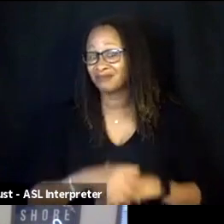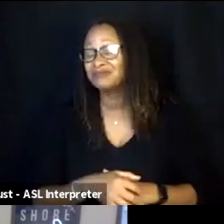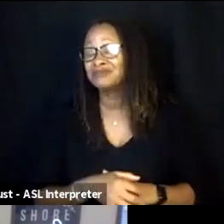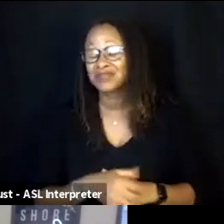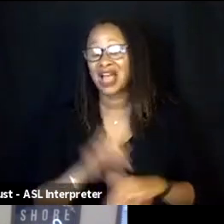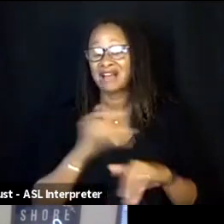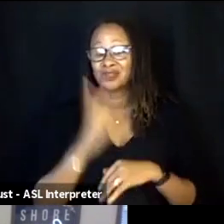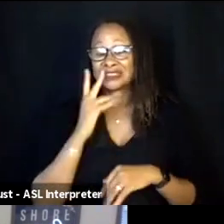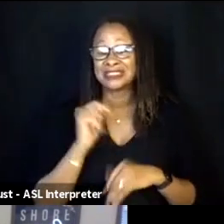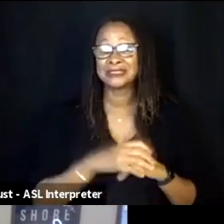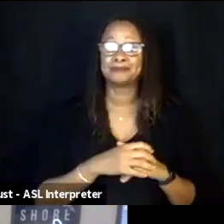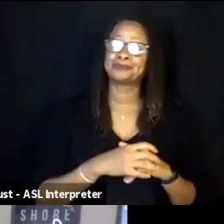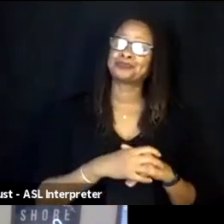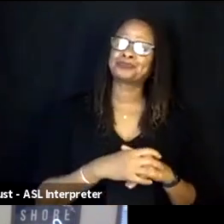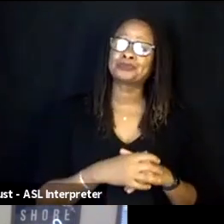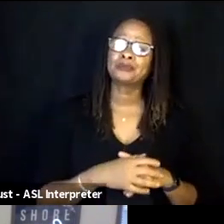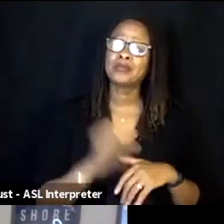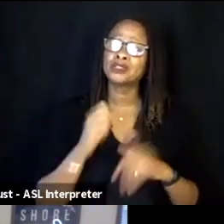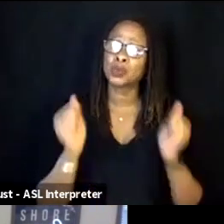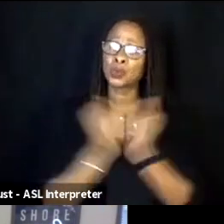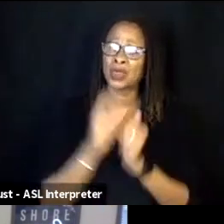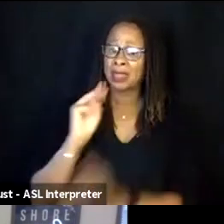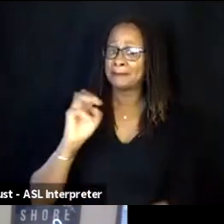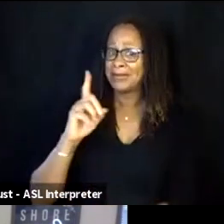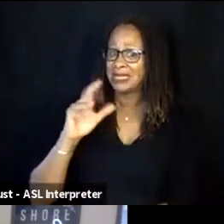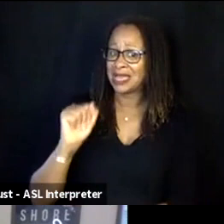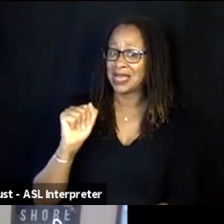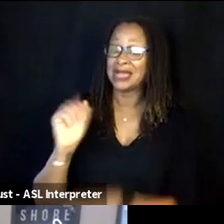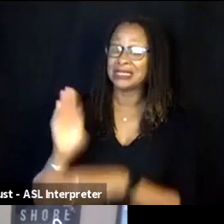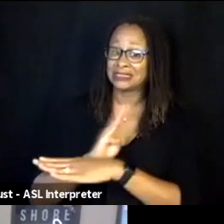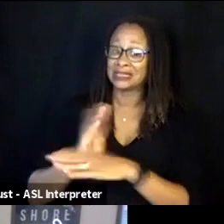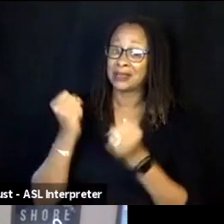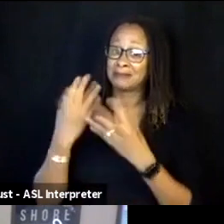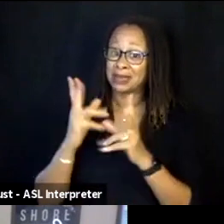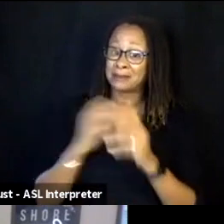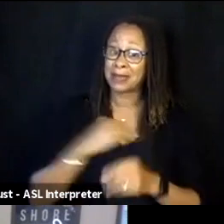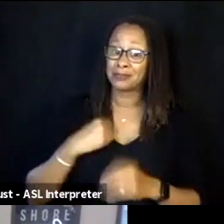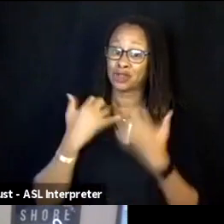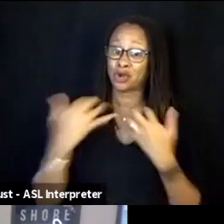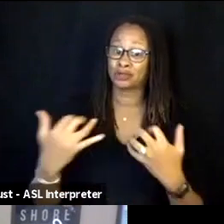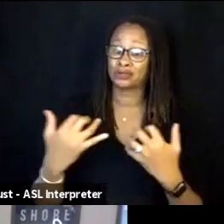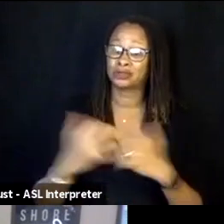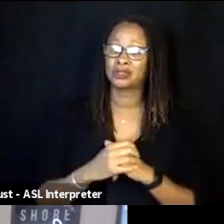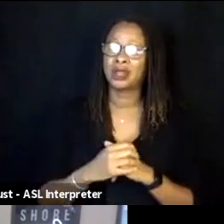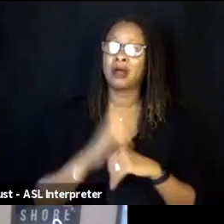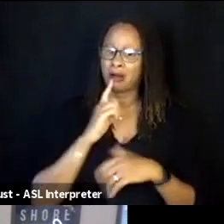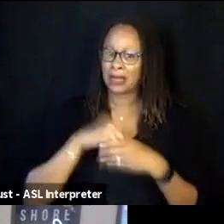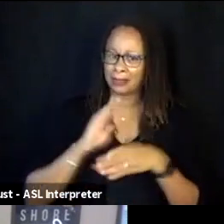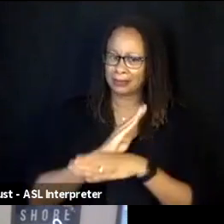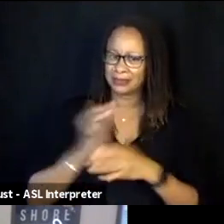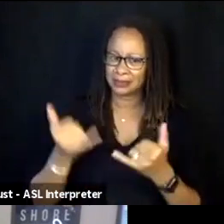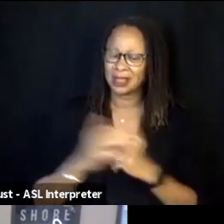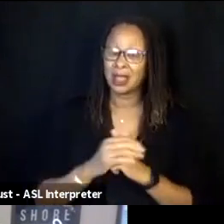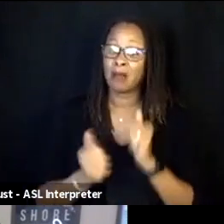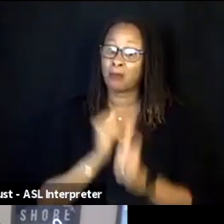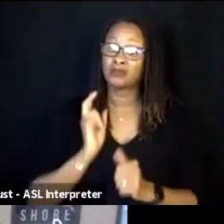along the lines of the media industry, many members in the audience right now are in the industry, right? Most of our